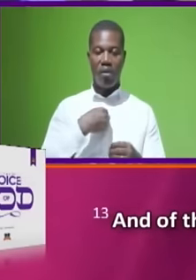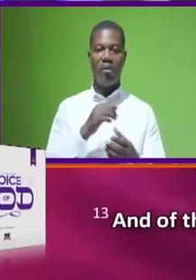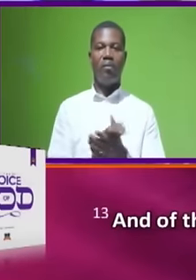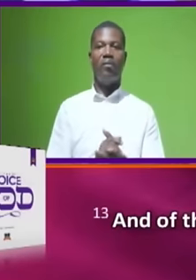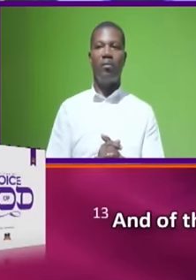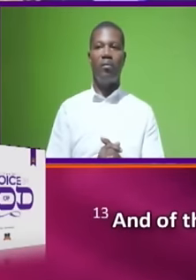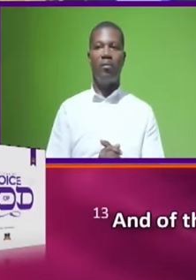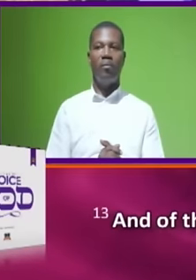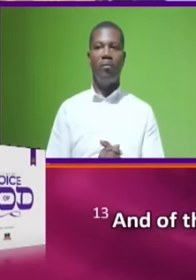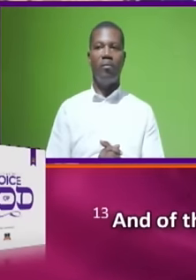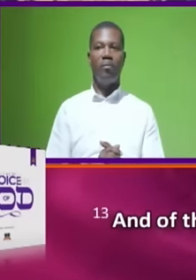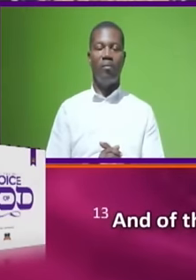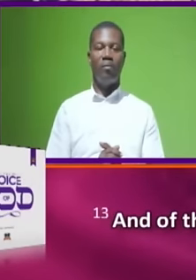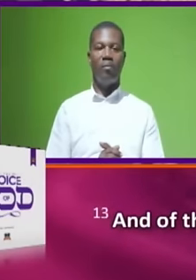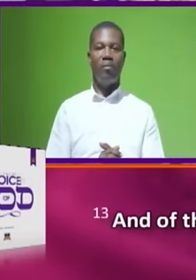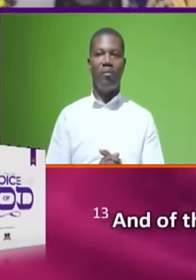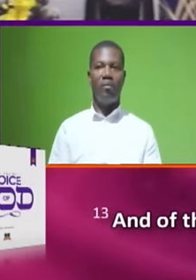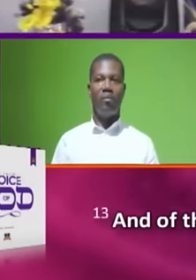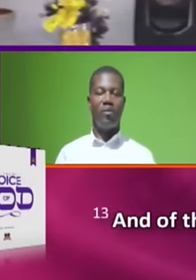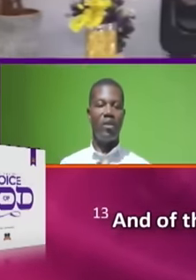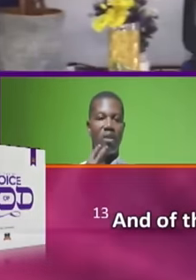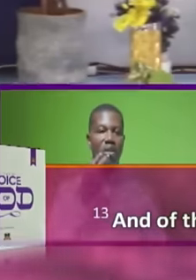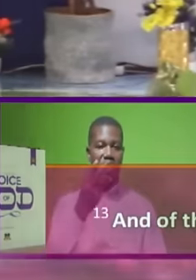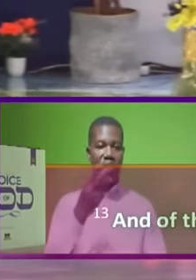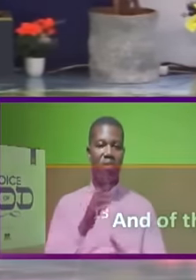Adomkyeiduah. Powerful. Sir.